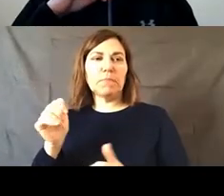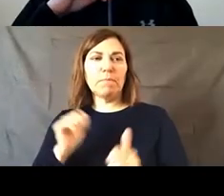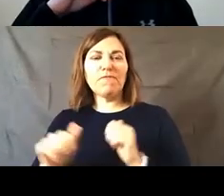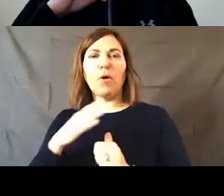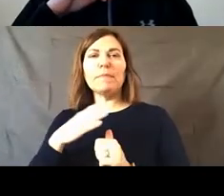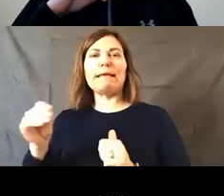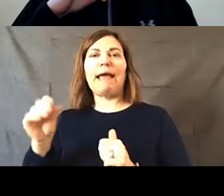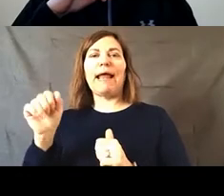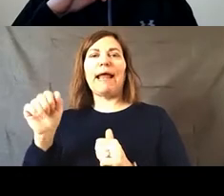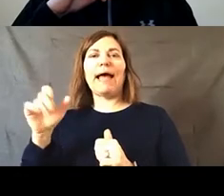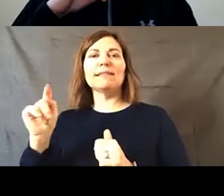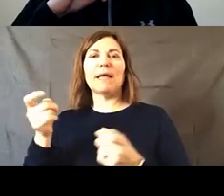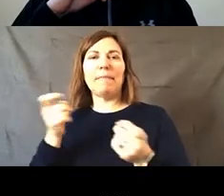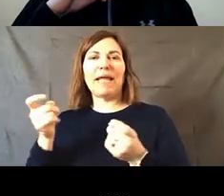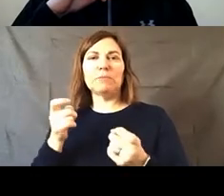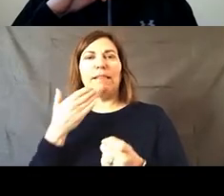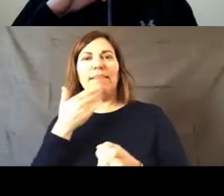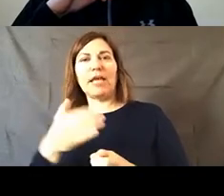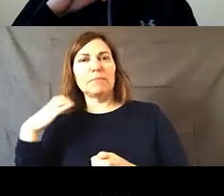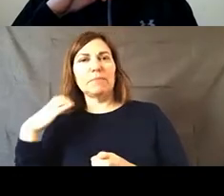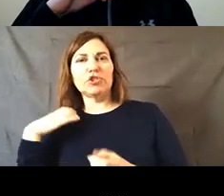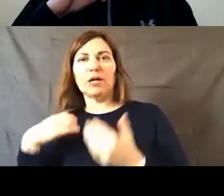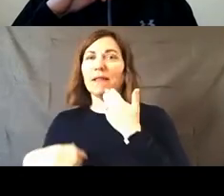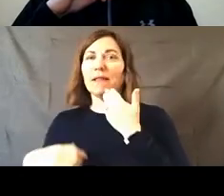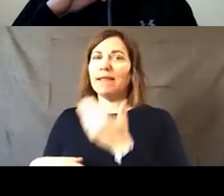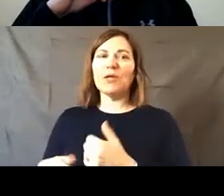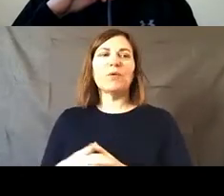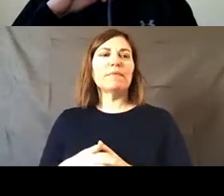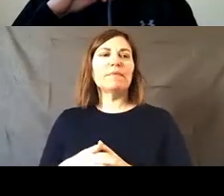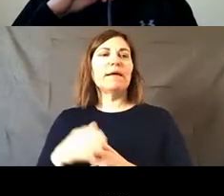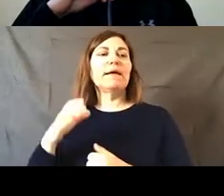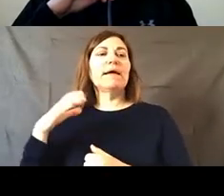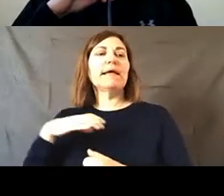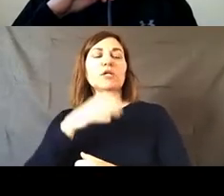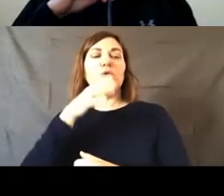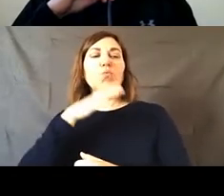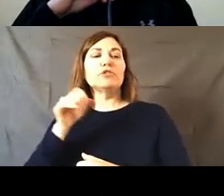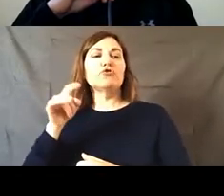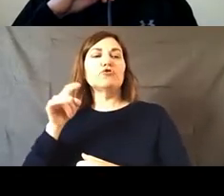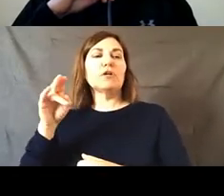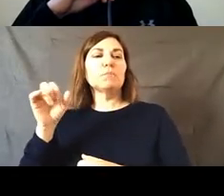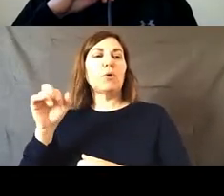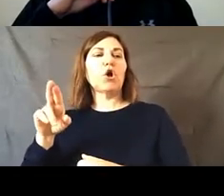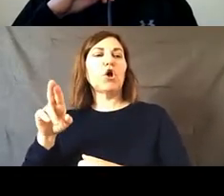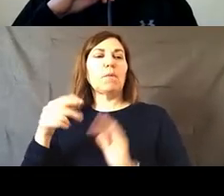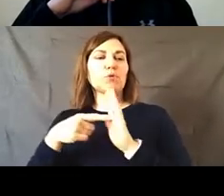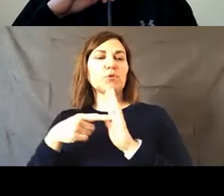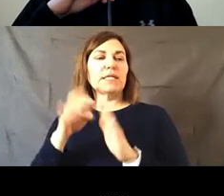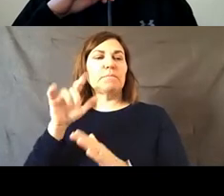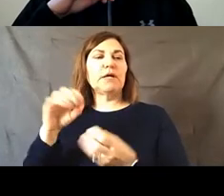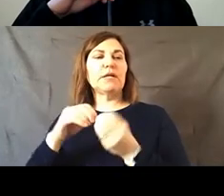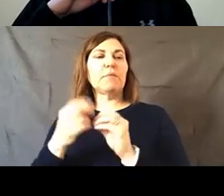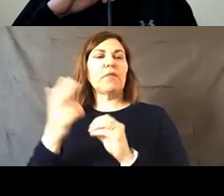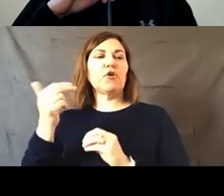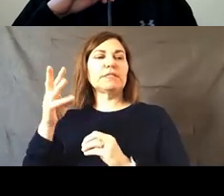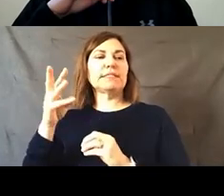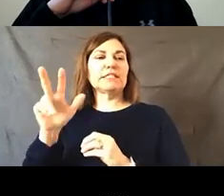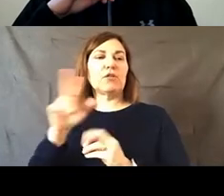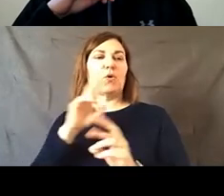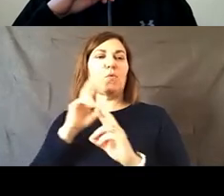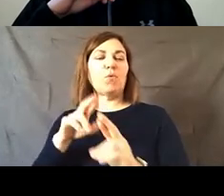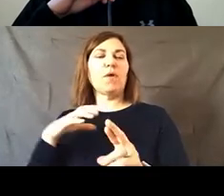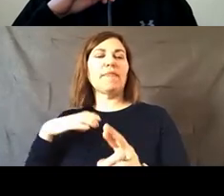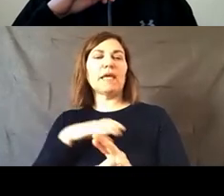Chair. Thank you. Councilwoman Strasburger presents Bill Number 1363, Report of the Committee on